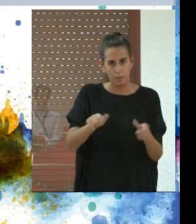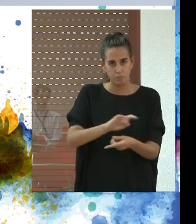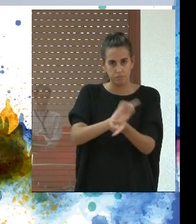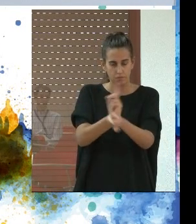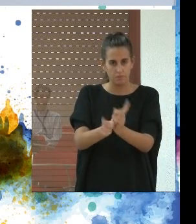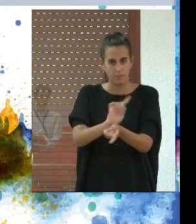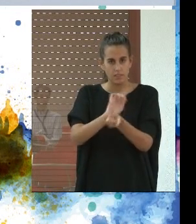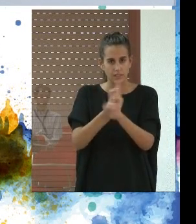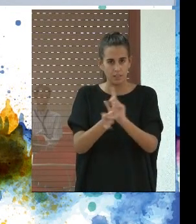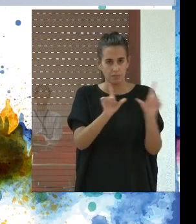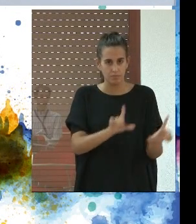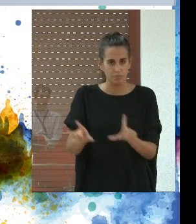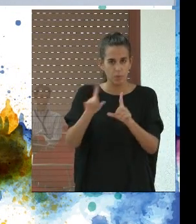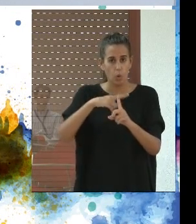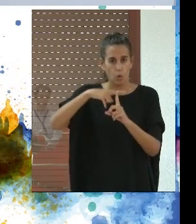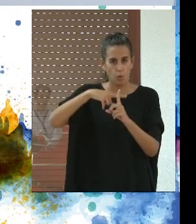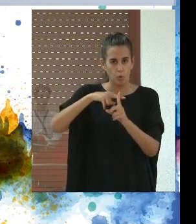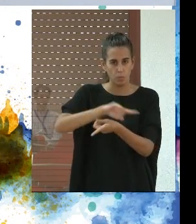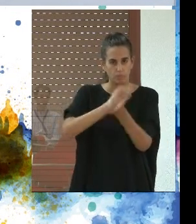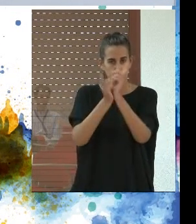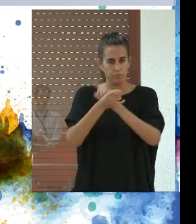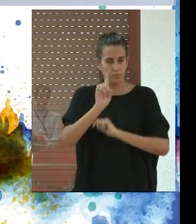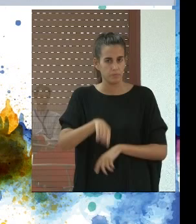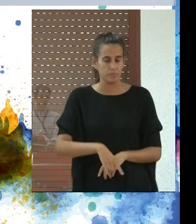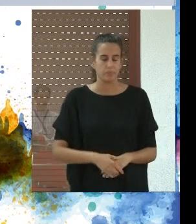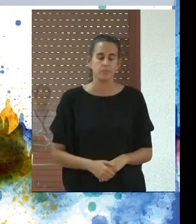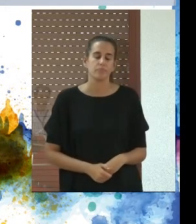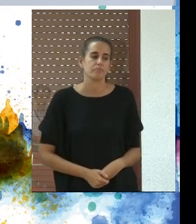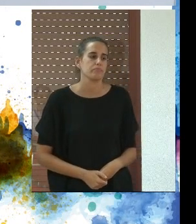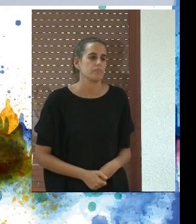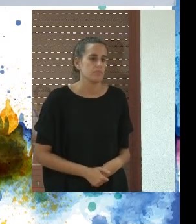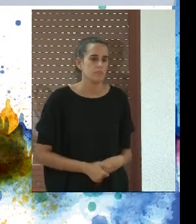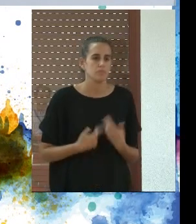changing channels, modifying or changing the volume.